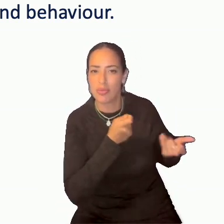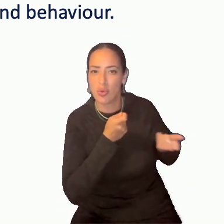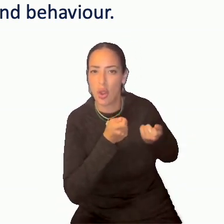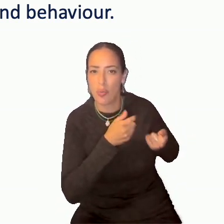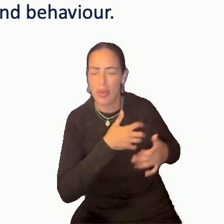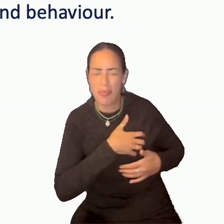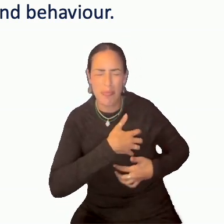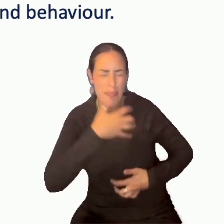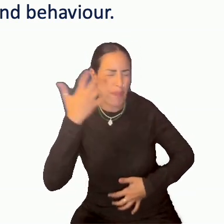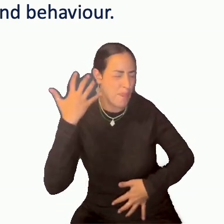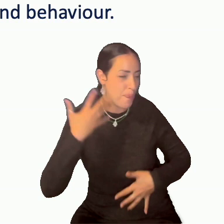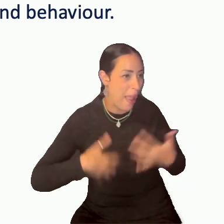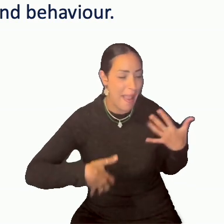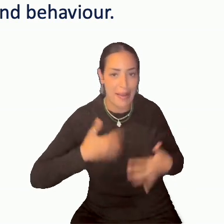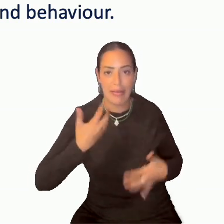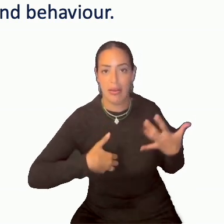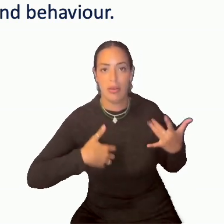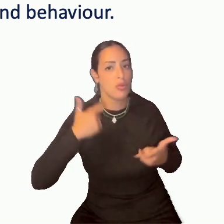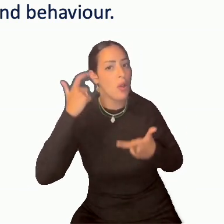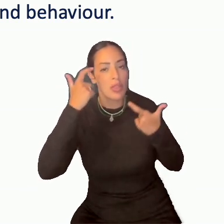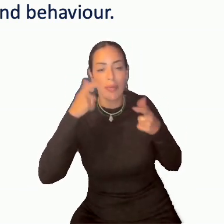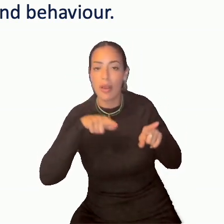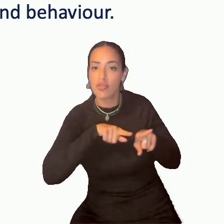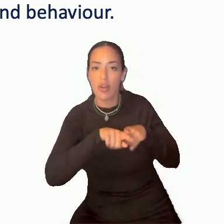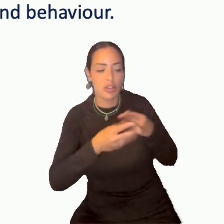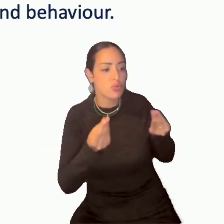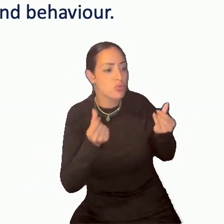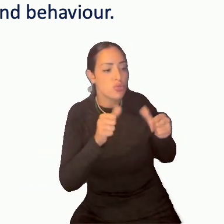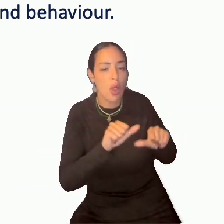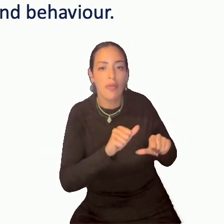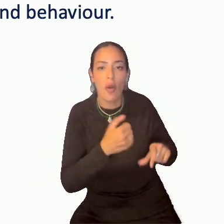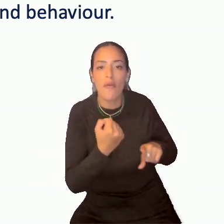responding to, trying to fix, reduce, or solve the anger.